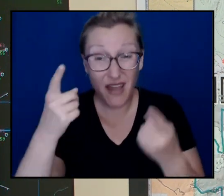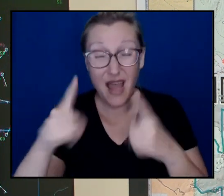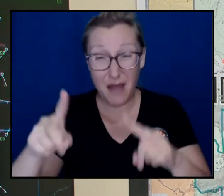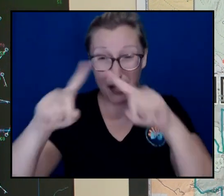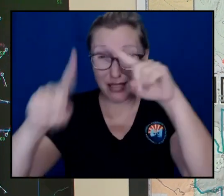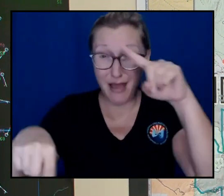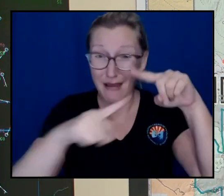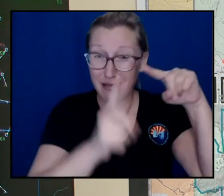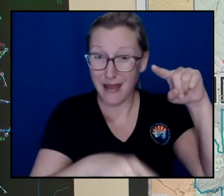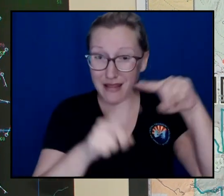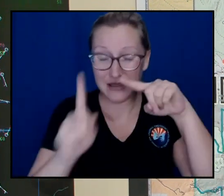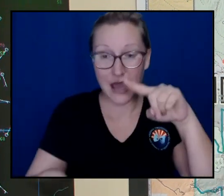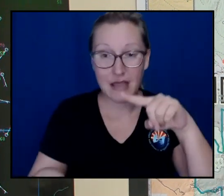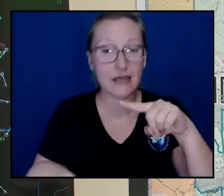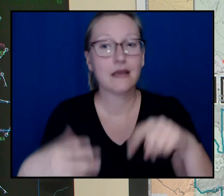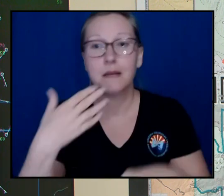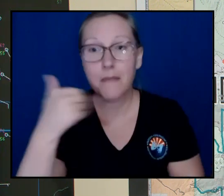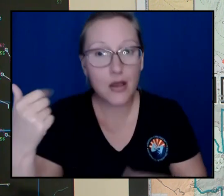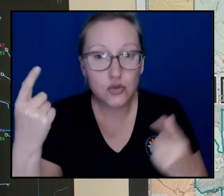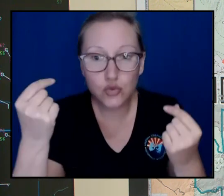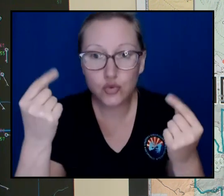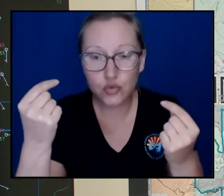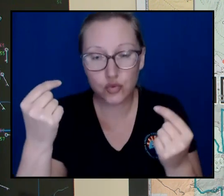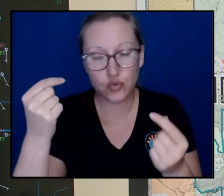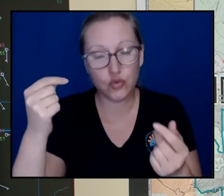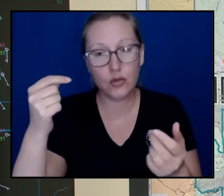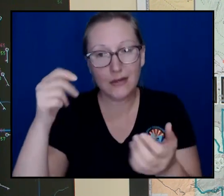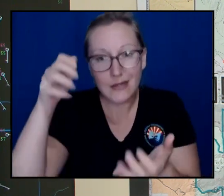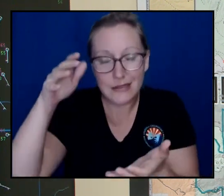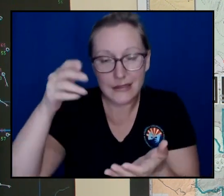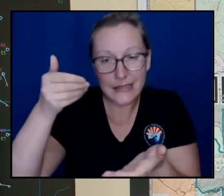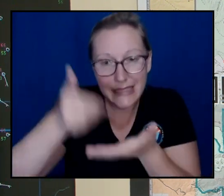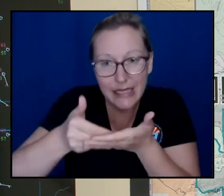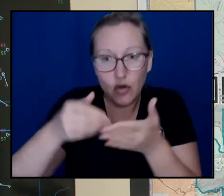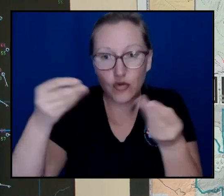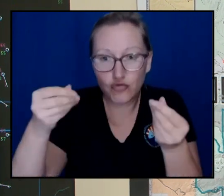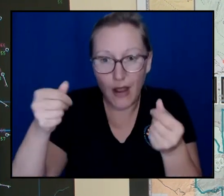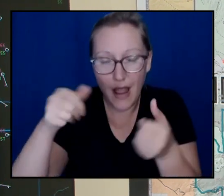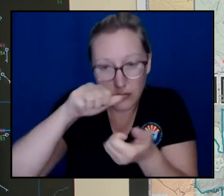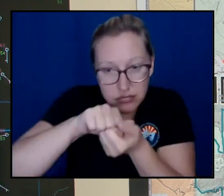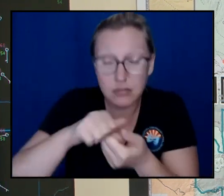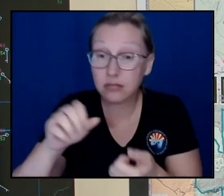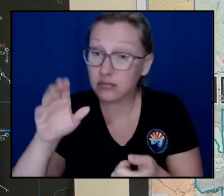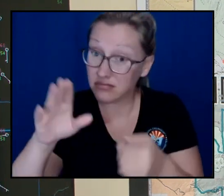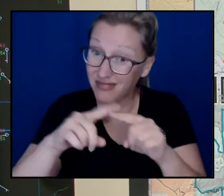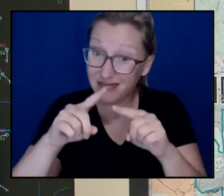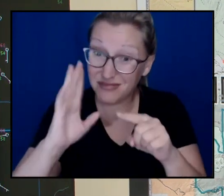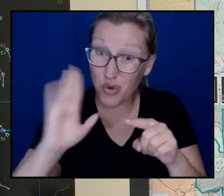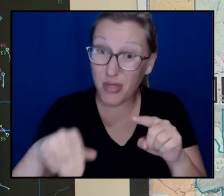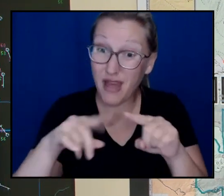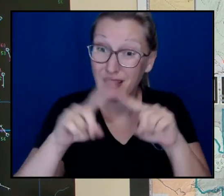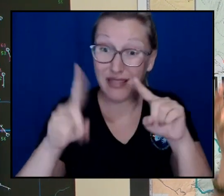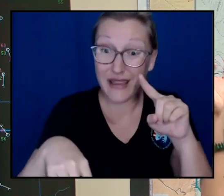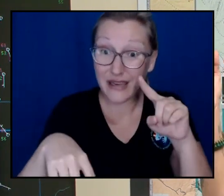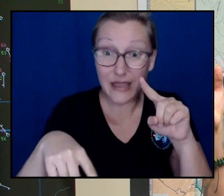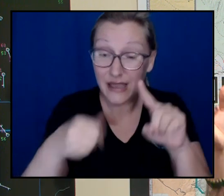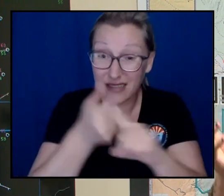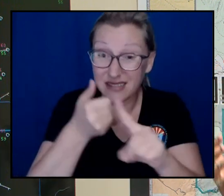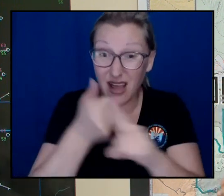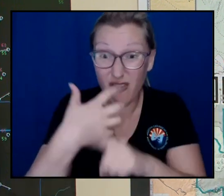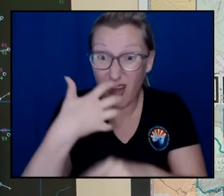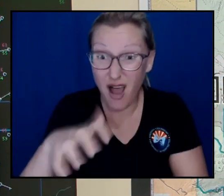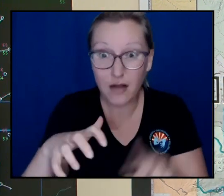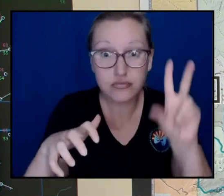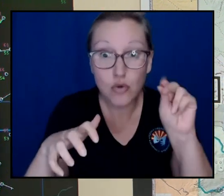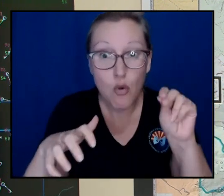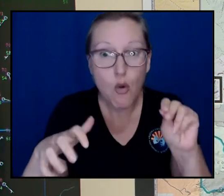and the ground. Lightning actually doesn't have temperature, which is kind of crazy. Lightning instead heats